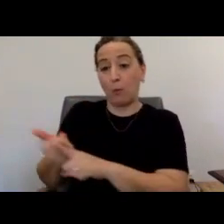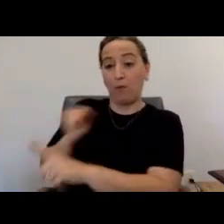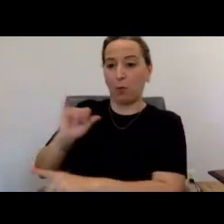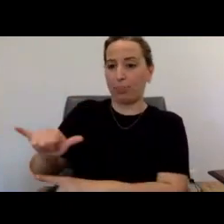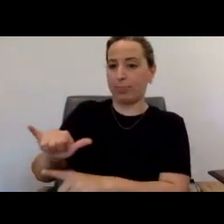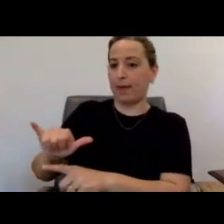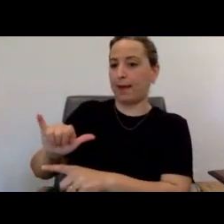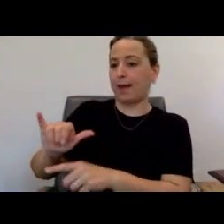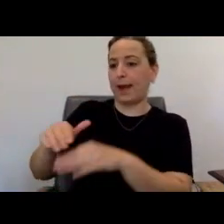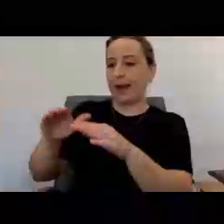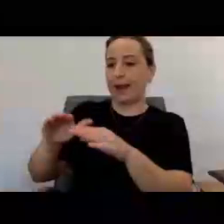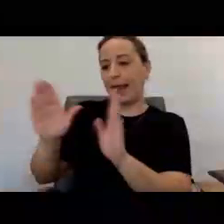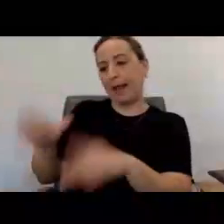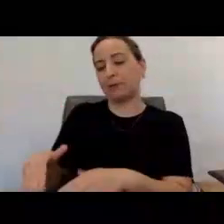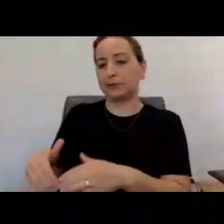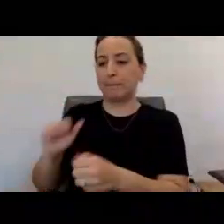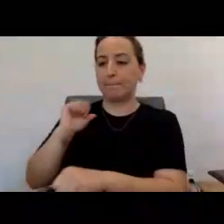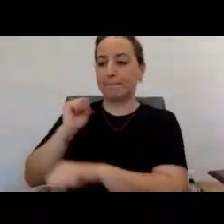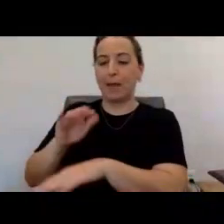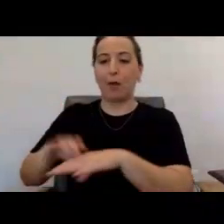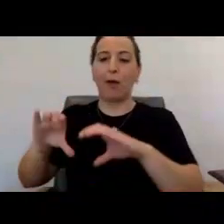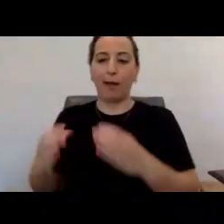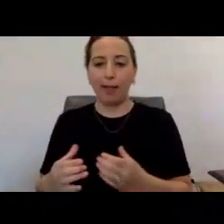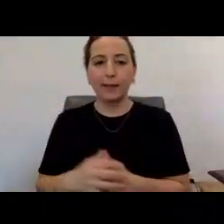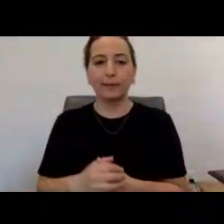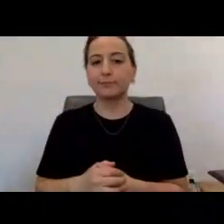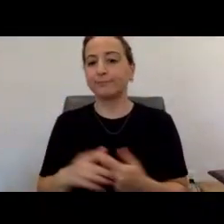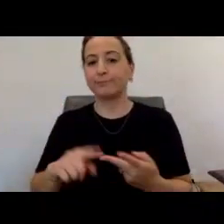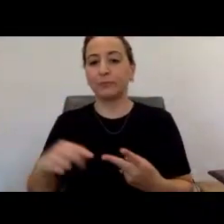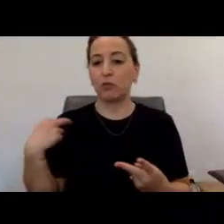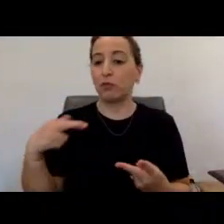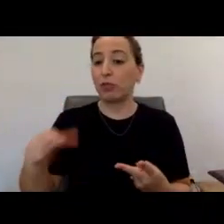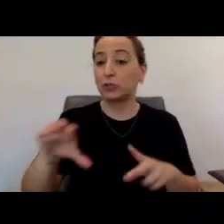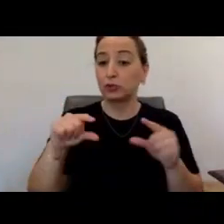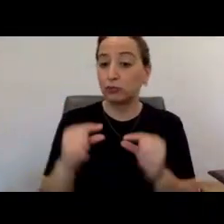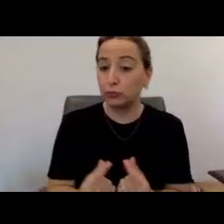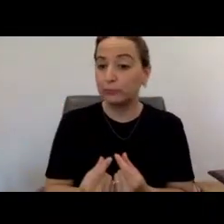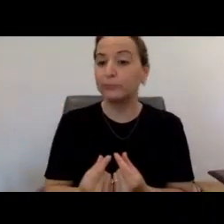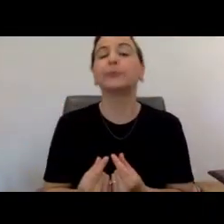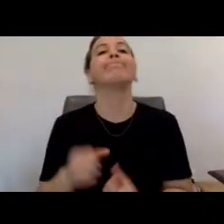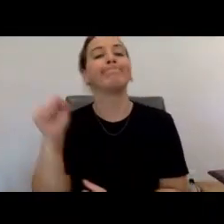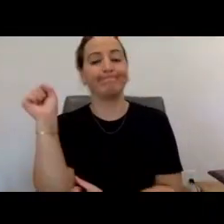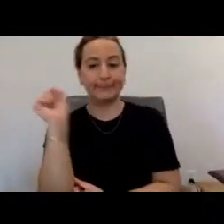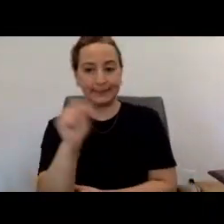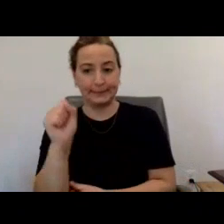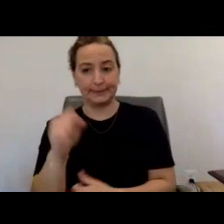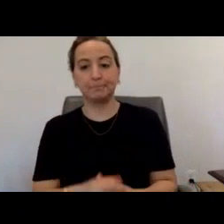And it is exclusionary. Looking at religious groups, absolutely.